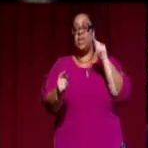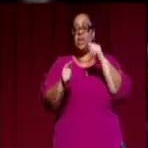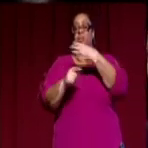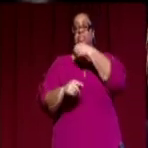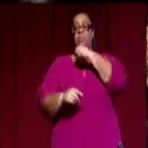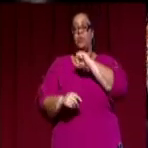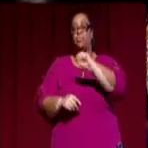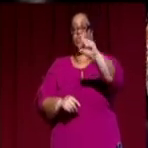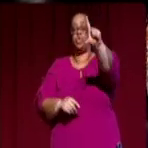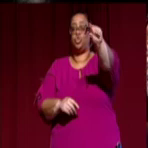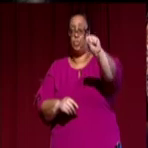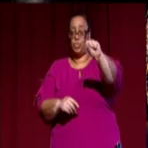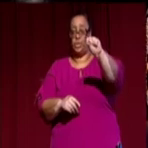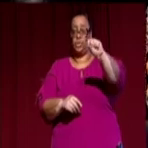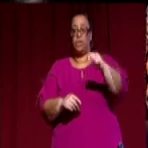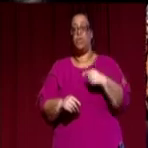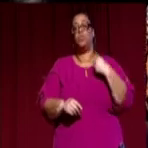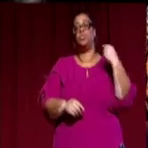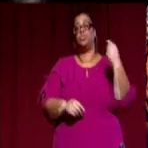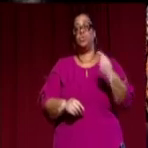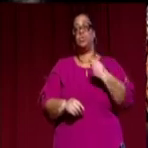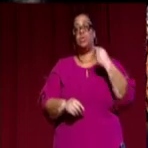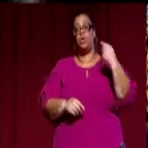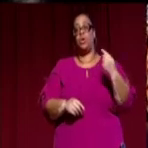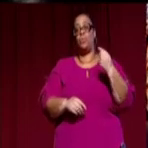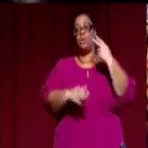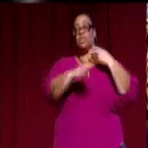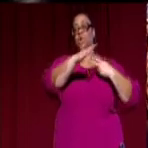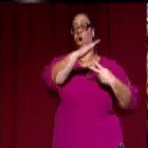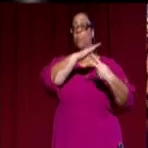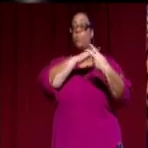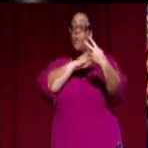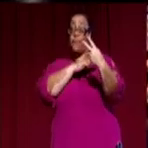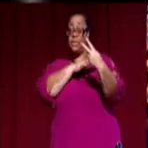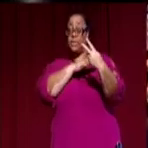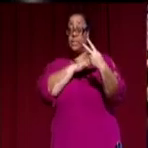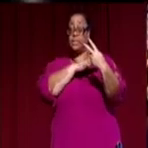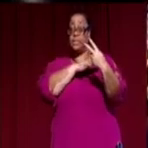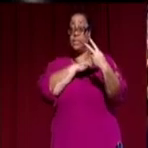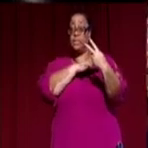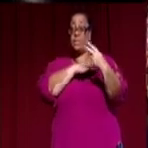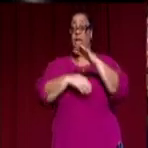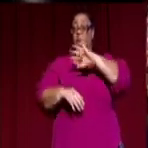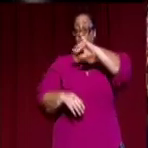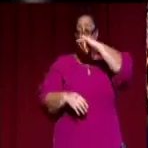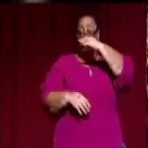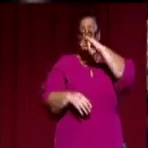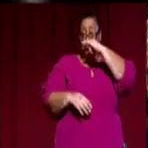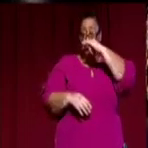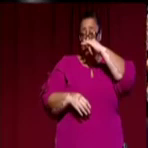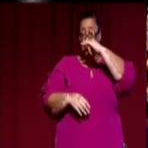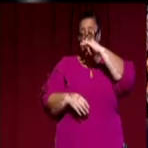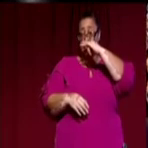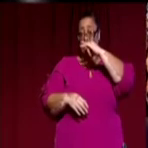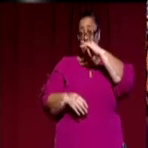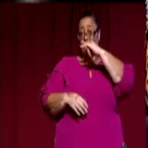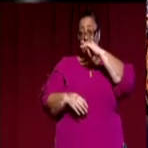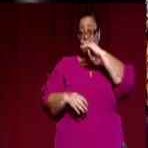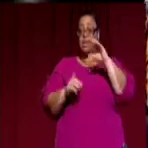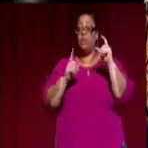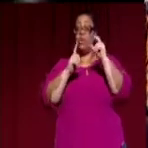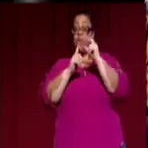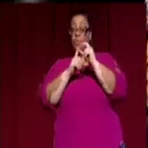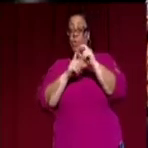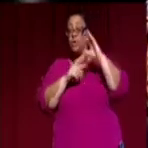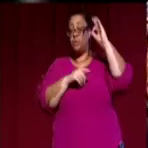old. Wow. So it was always a prophecy, and I was a kid, and I would get words from